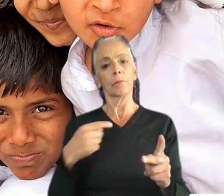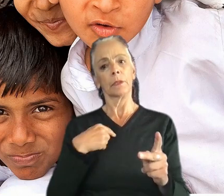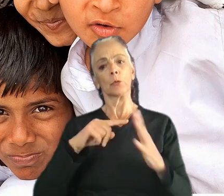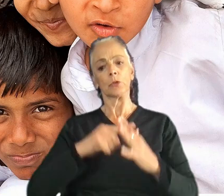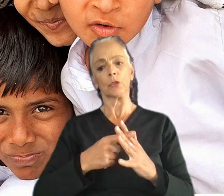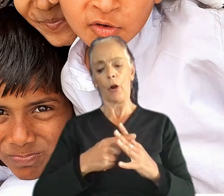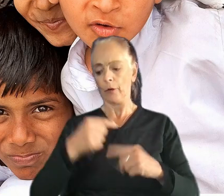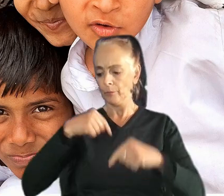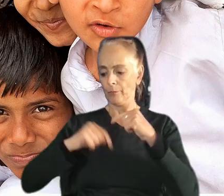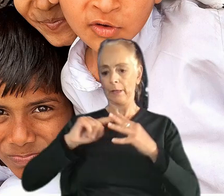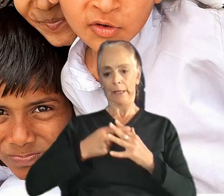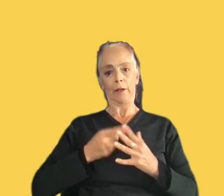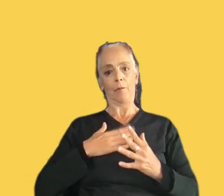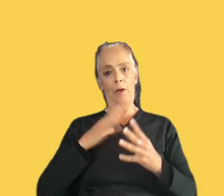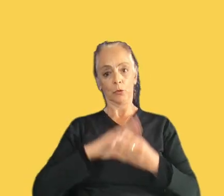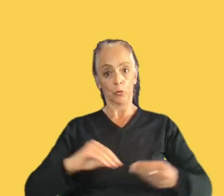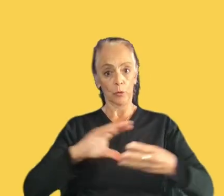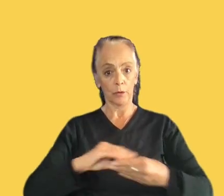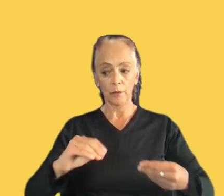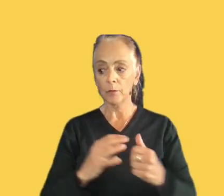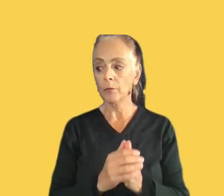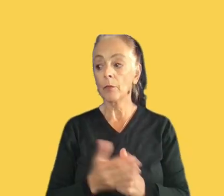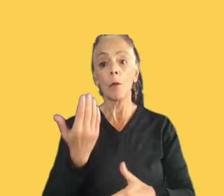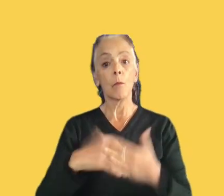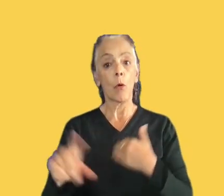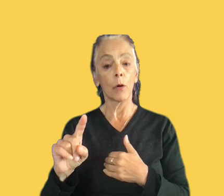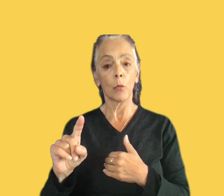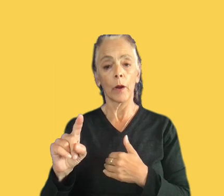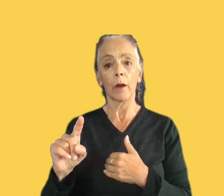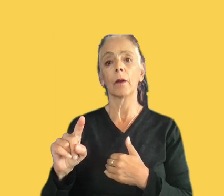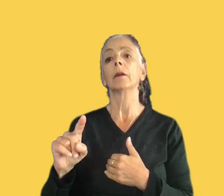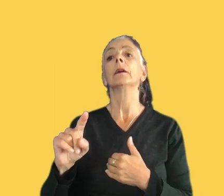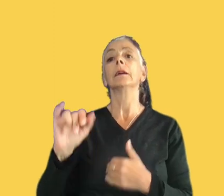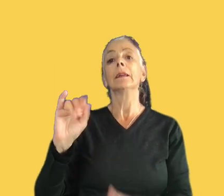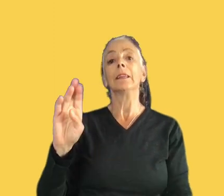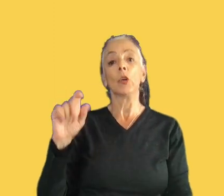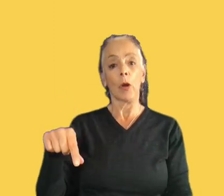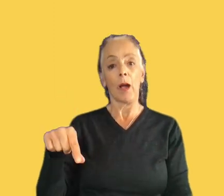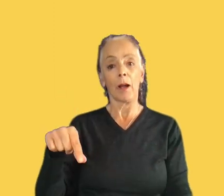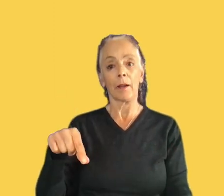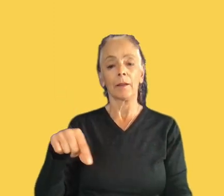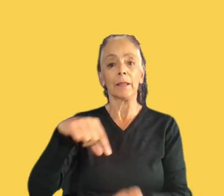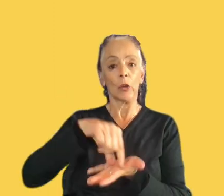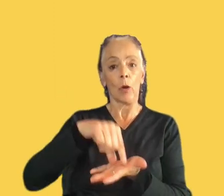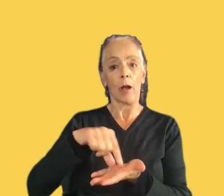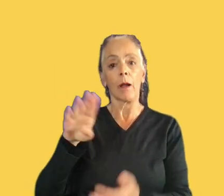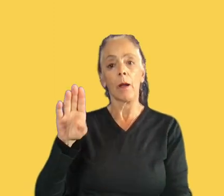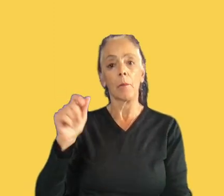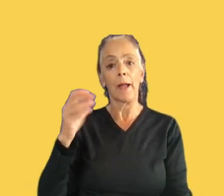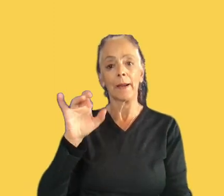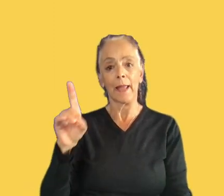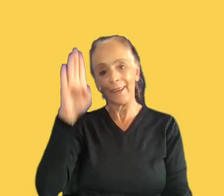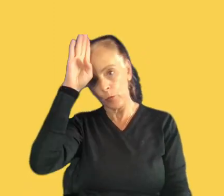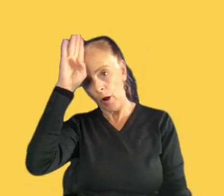the very beginning of my story. I was born in Baghdad, Iraq. My family left right before the start of the